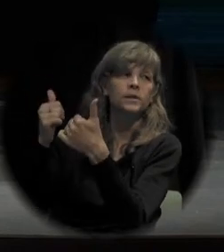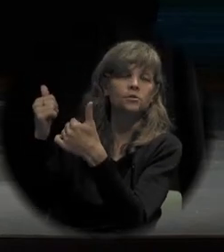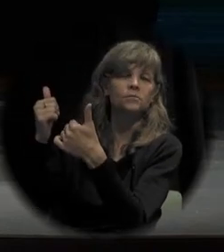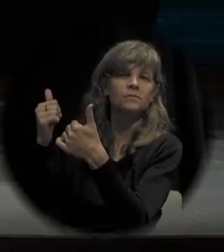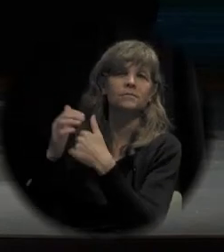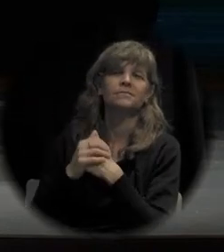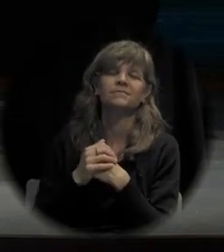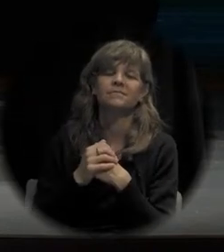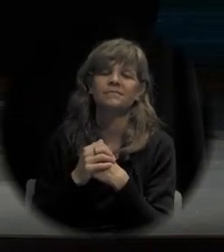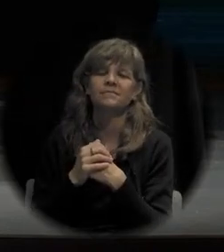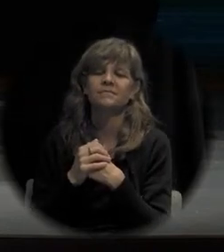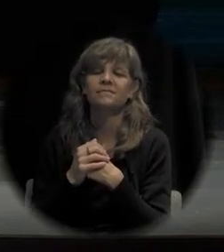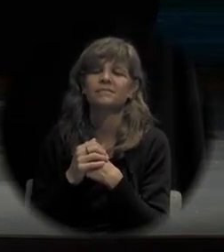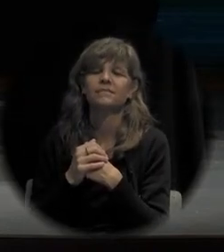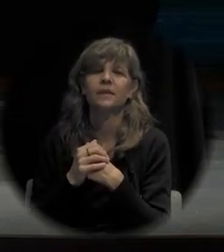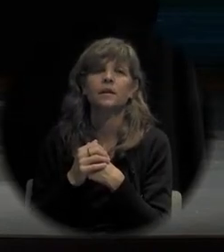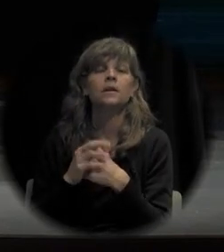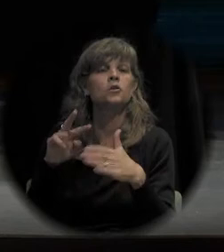David.